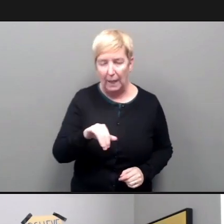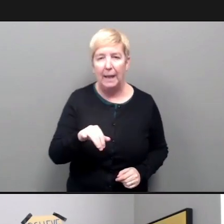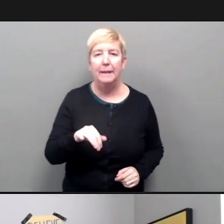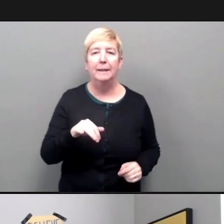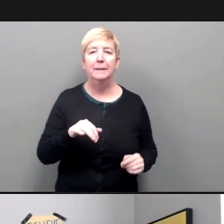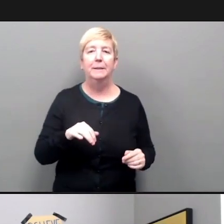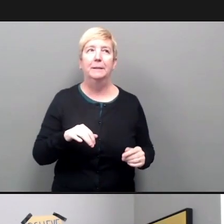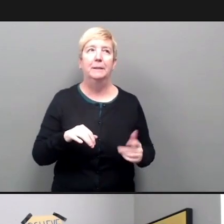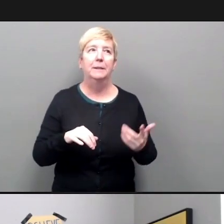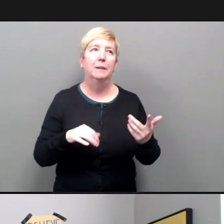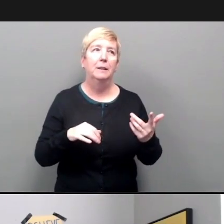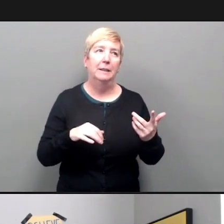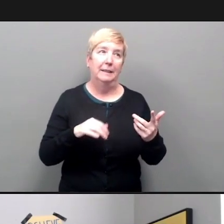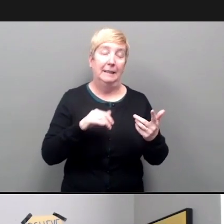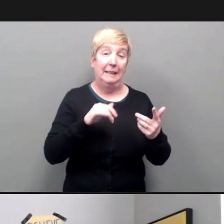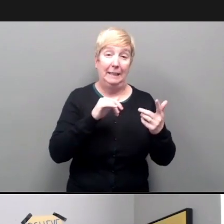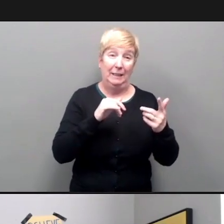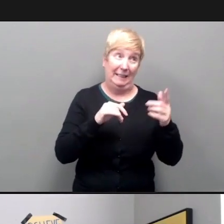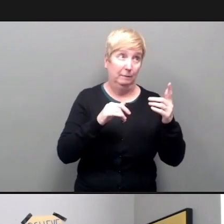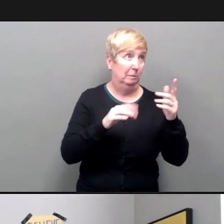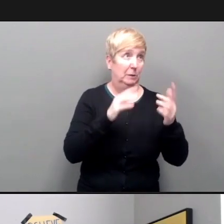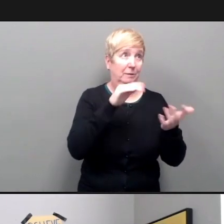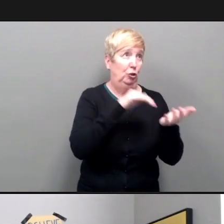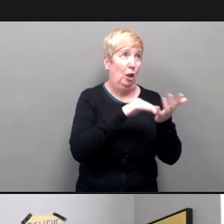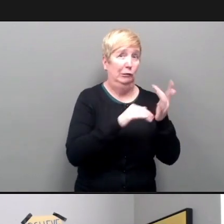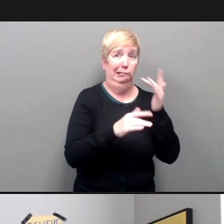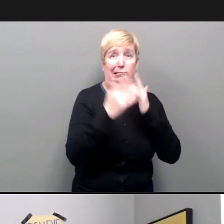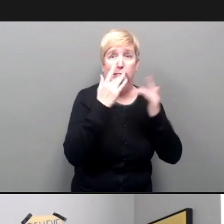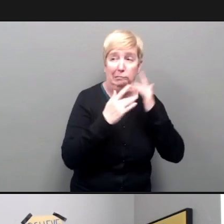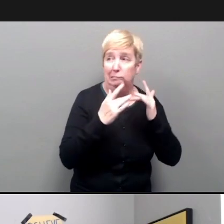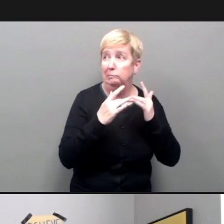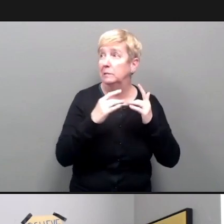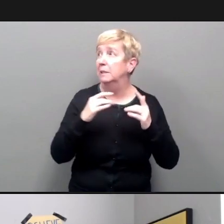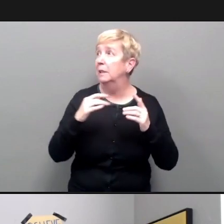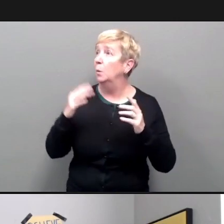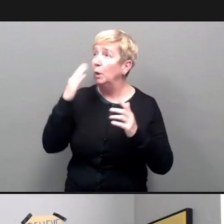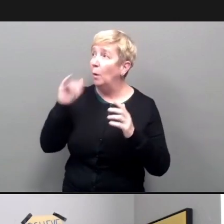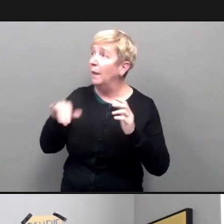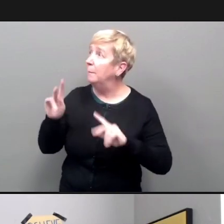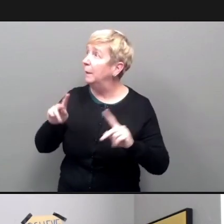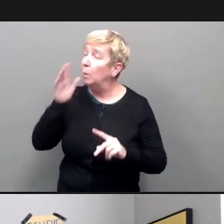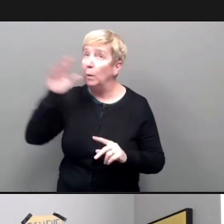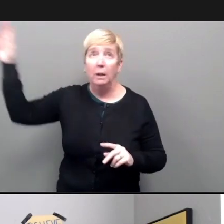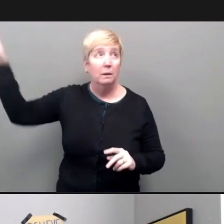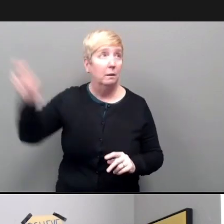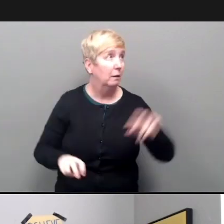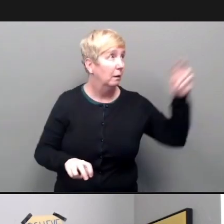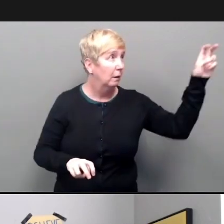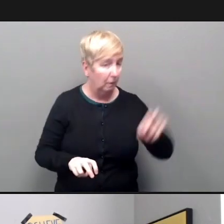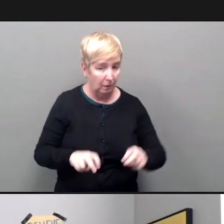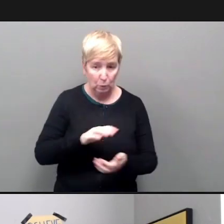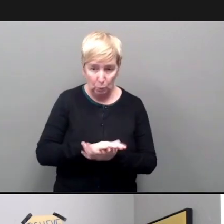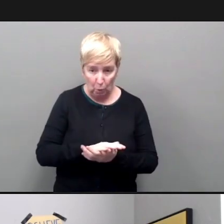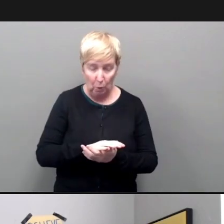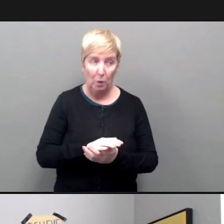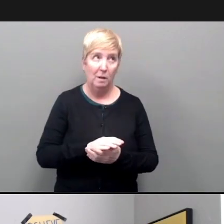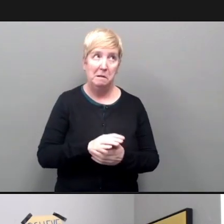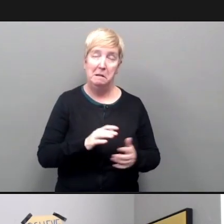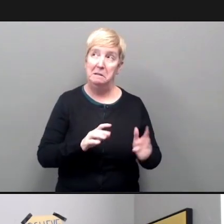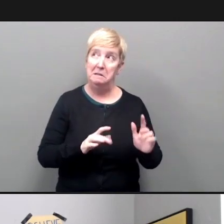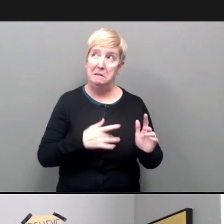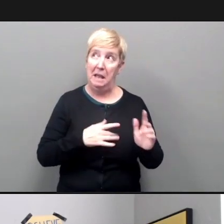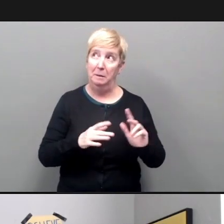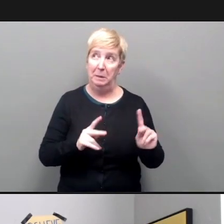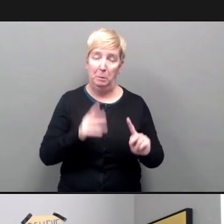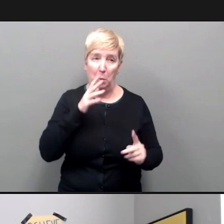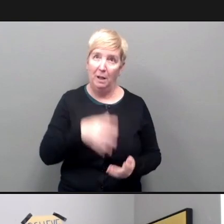primary care slots for training in the state. If people come to New Mexico, they live here, they're more likely to stay. So from a recruiting point of view, there may